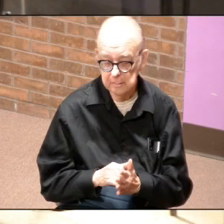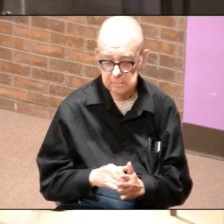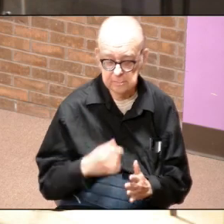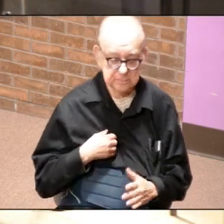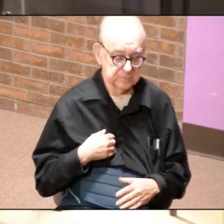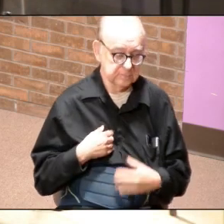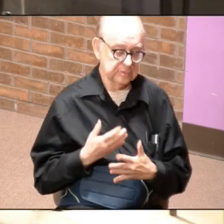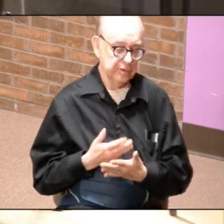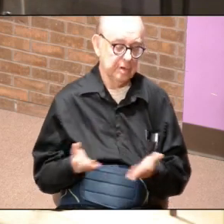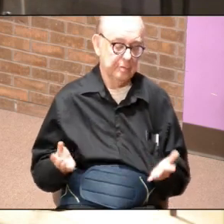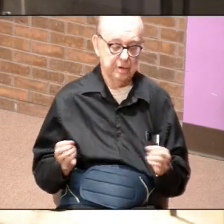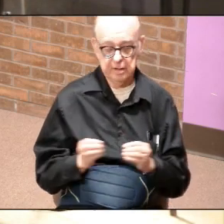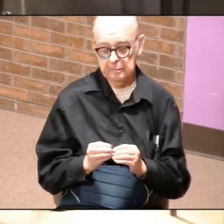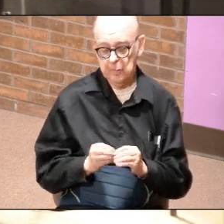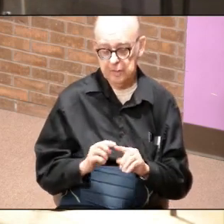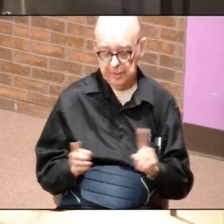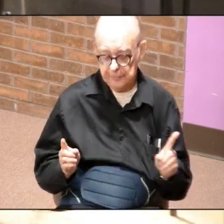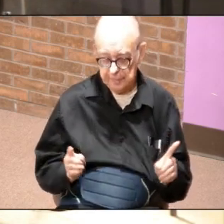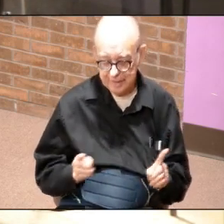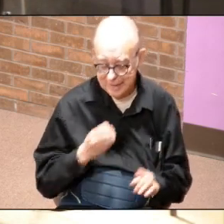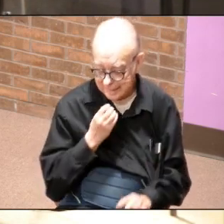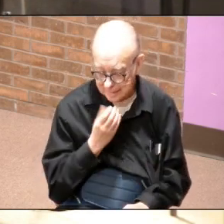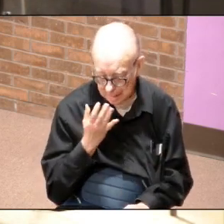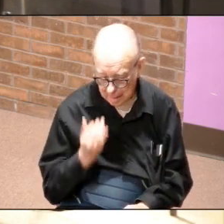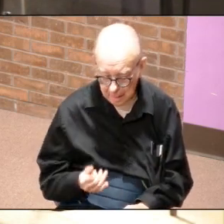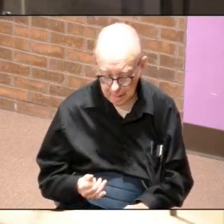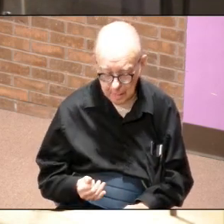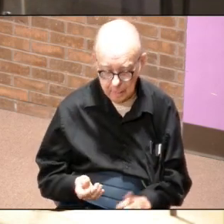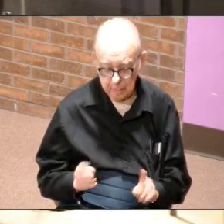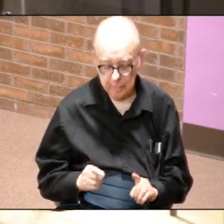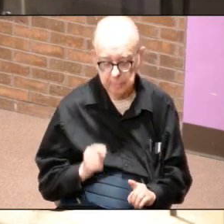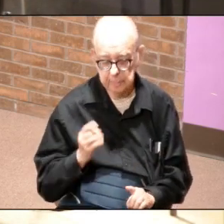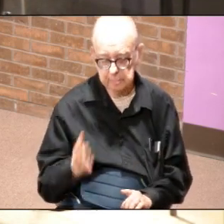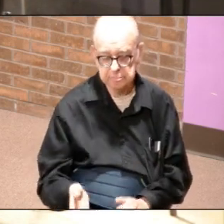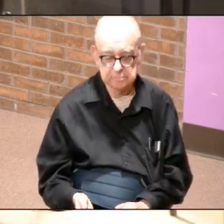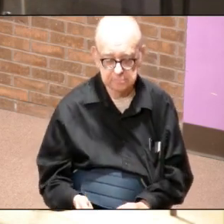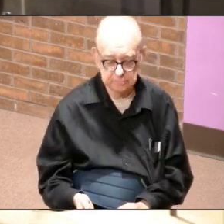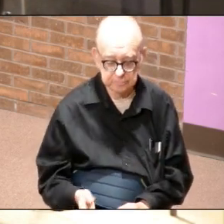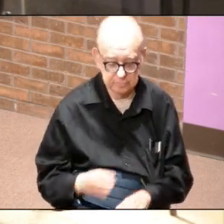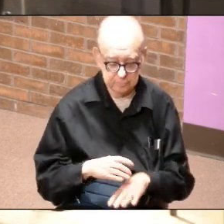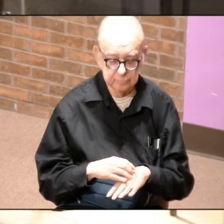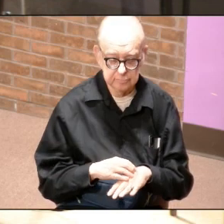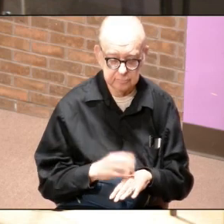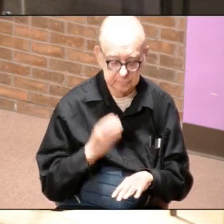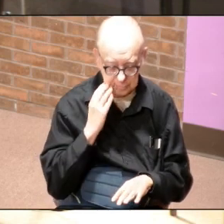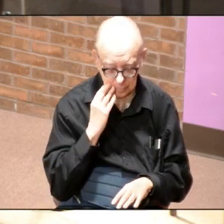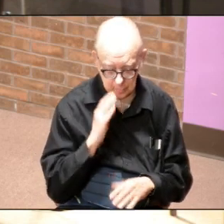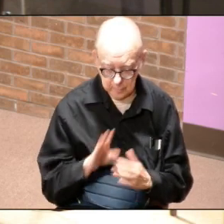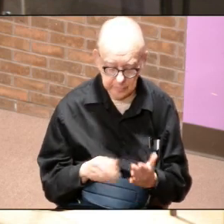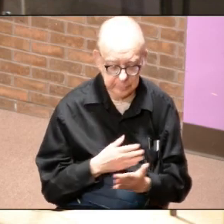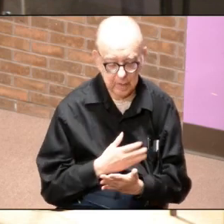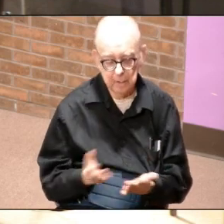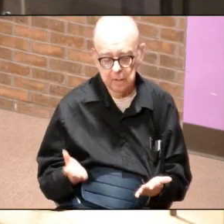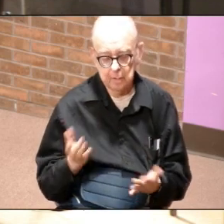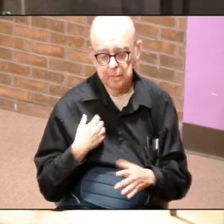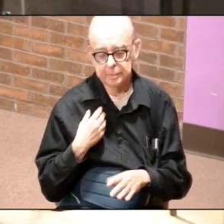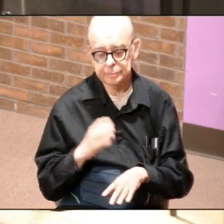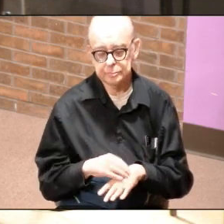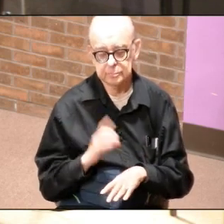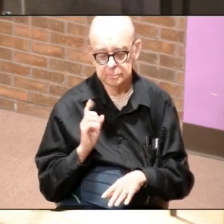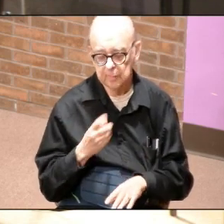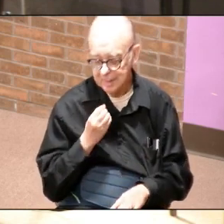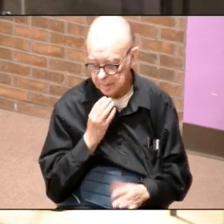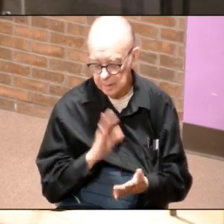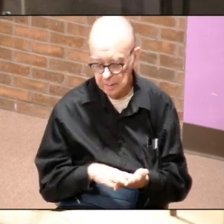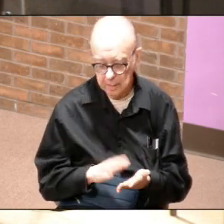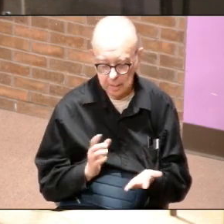Could I have something else to eat, you know? Because when I was down there on earth, I know you made all of this stuff and we were supposed to eat